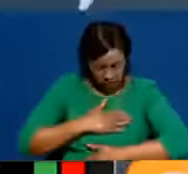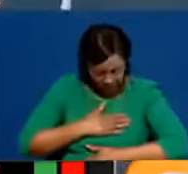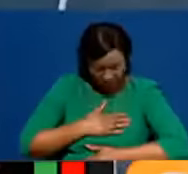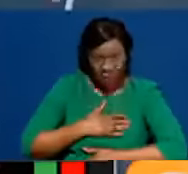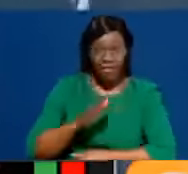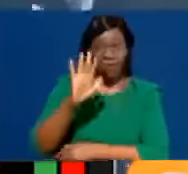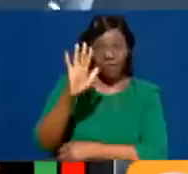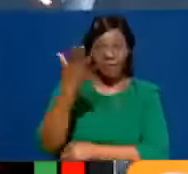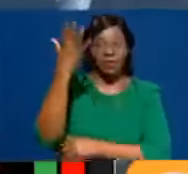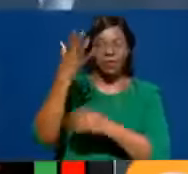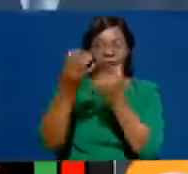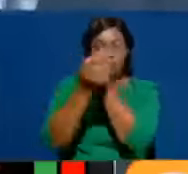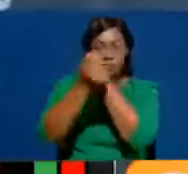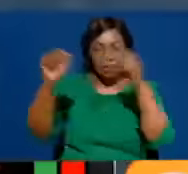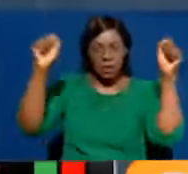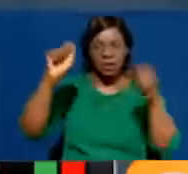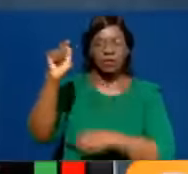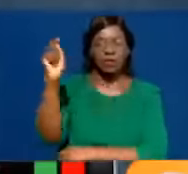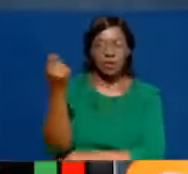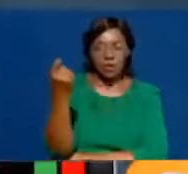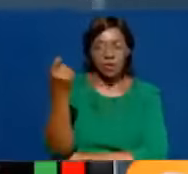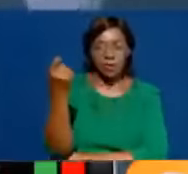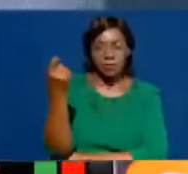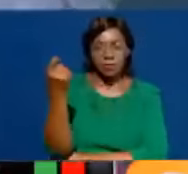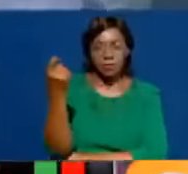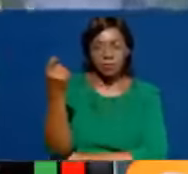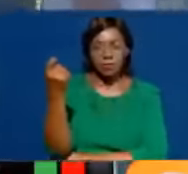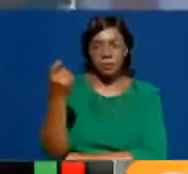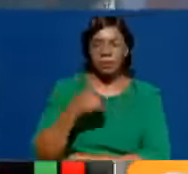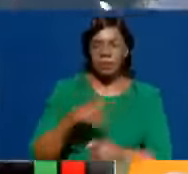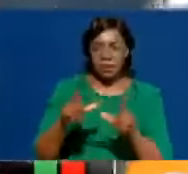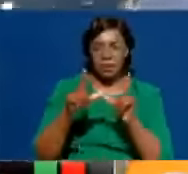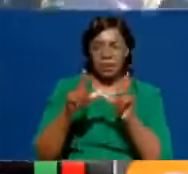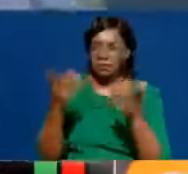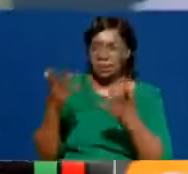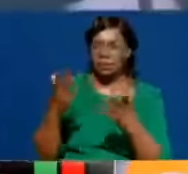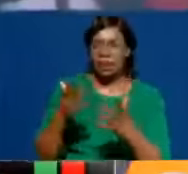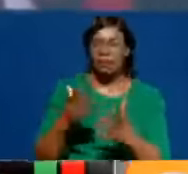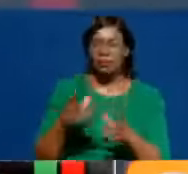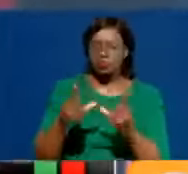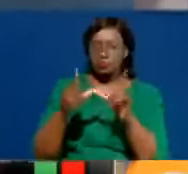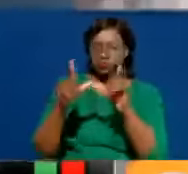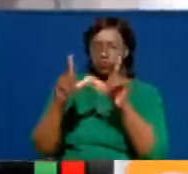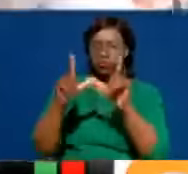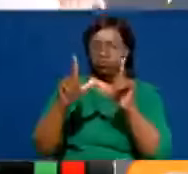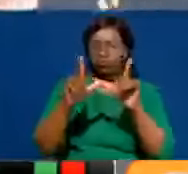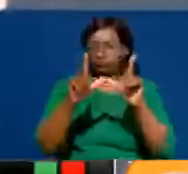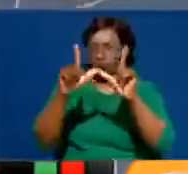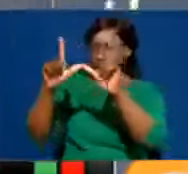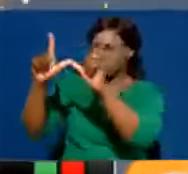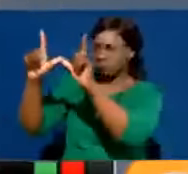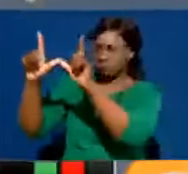President of the Republic of Kenya. Nimuombe ainue certificate juu wananchi waweze